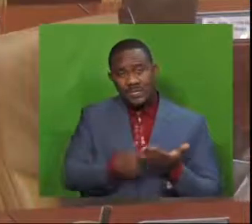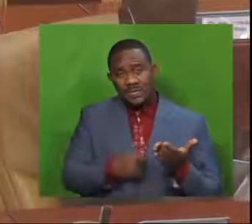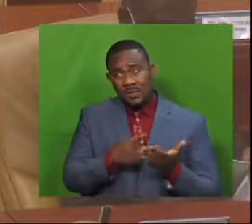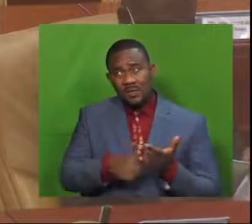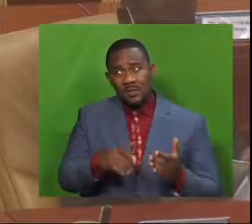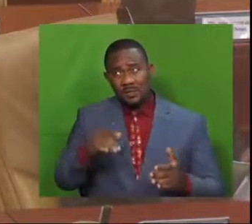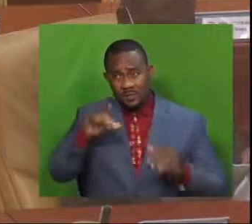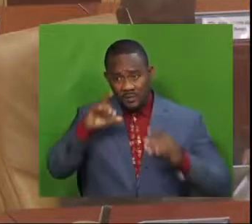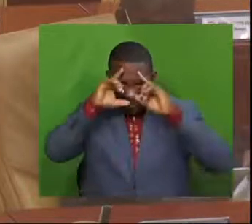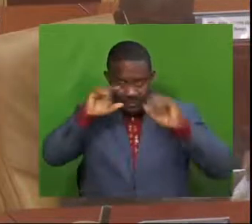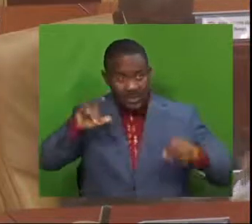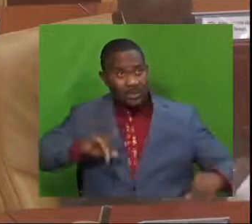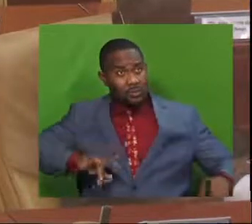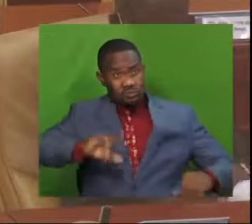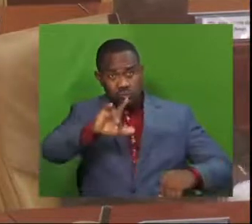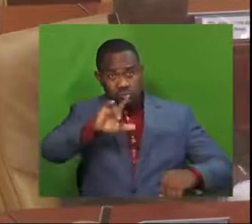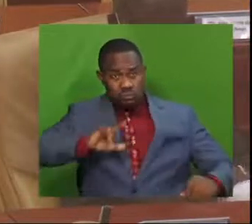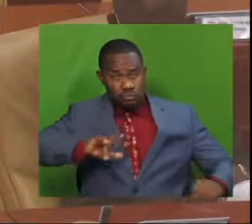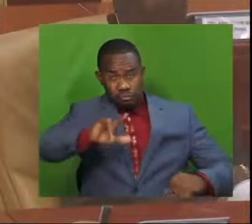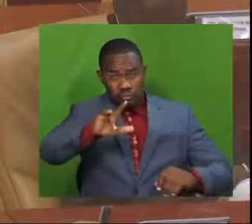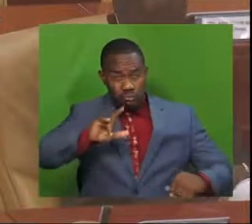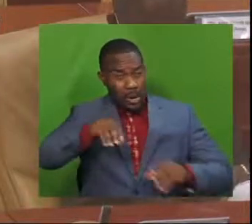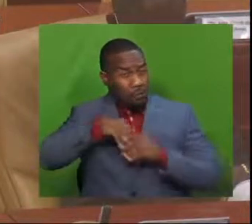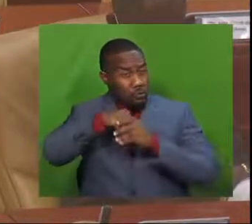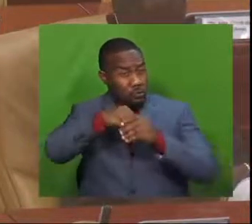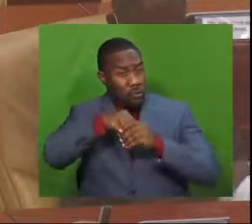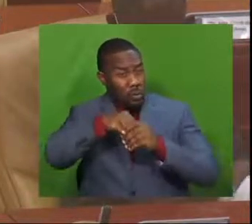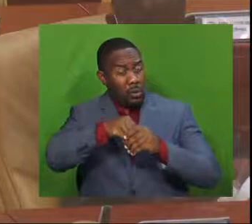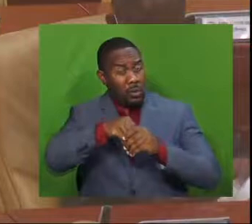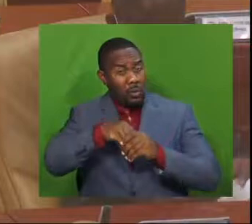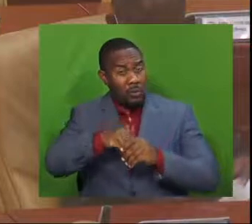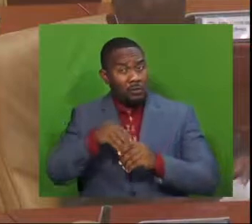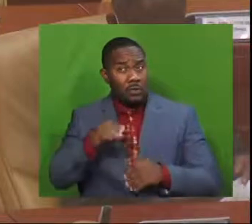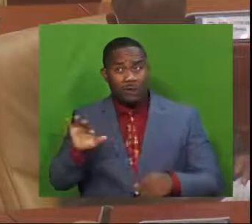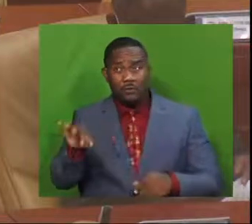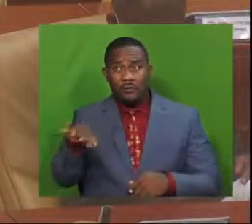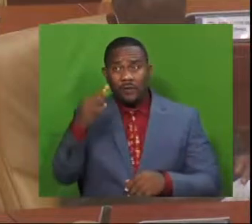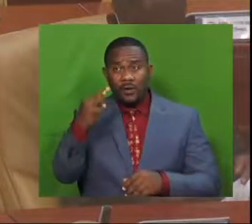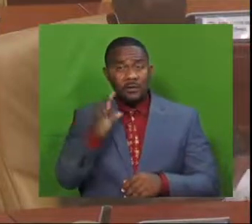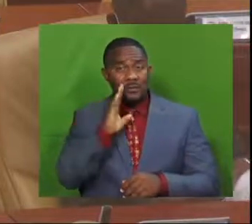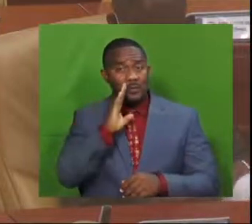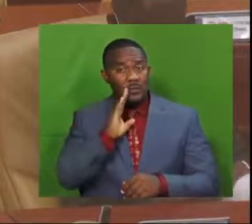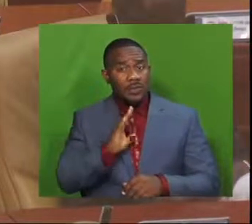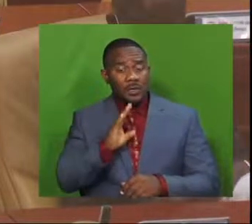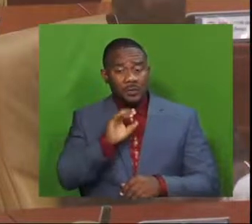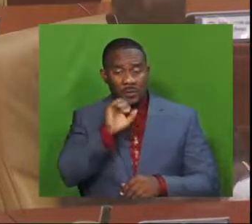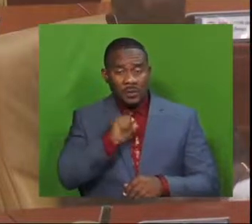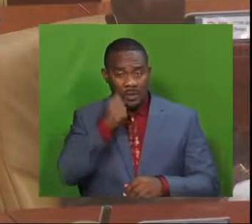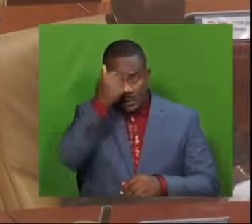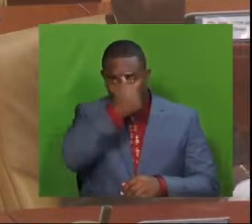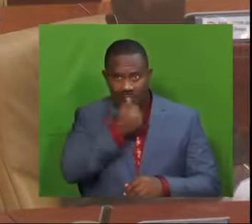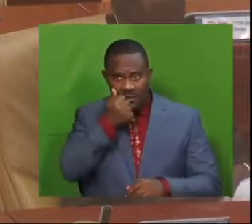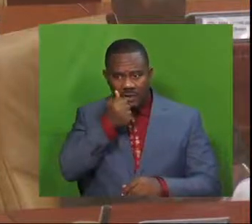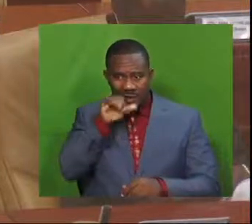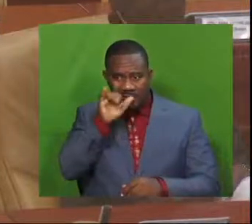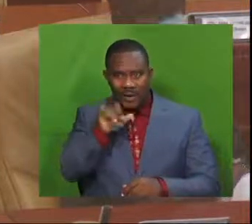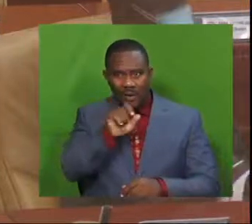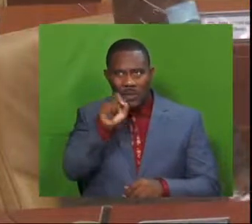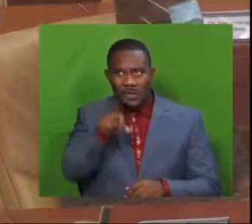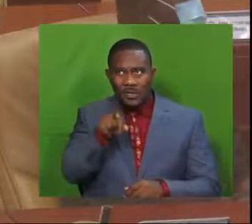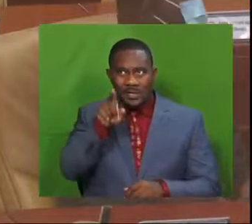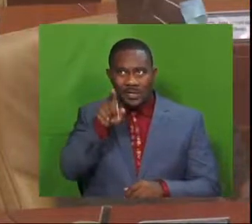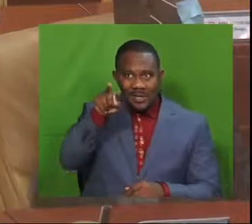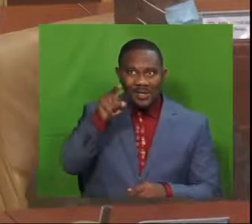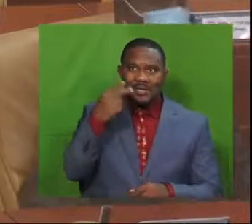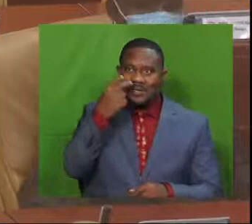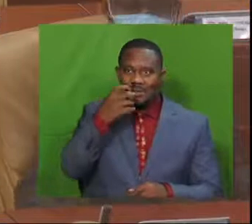President's recent travels to France, Belgium and South Africa was admitted by Mr. Speaker